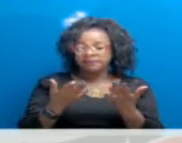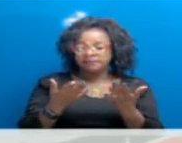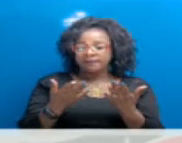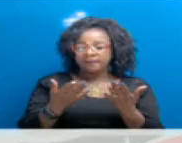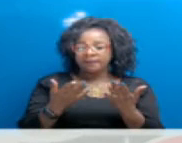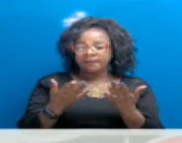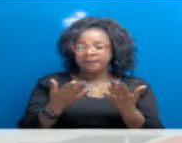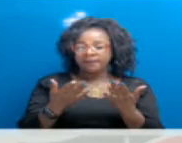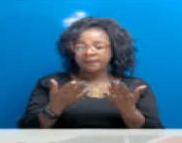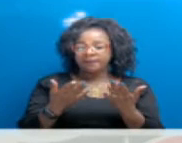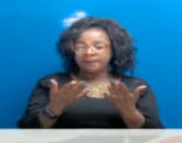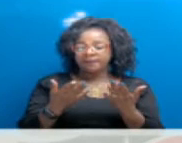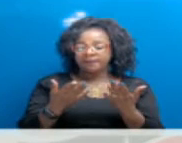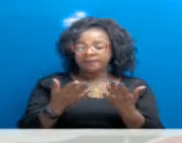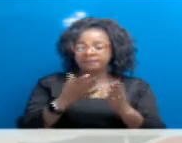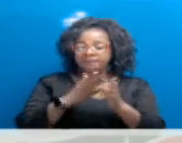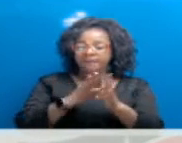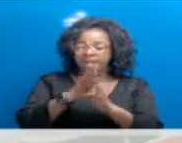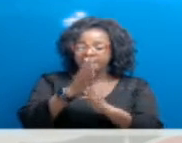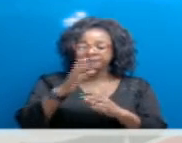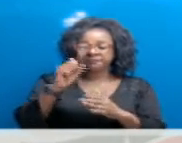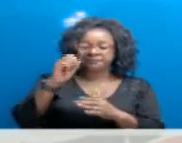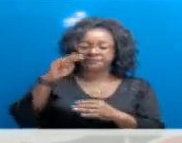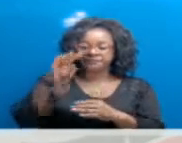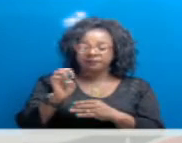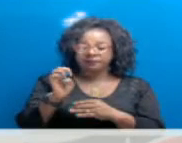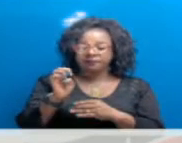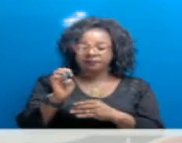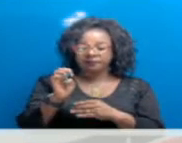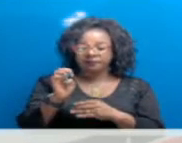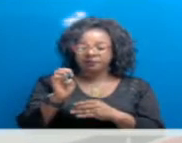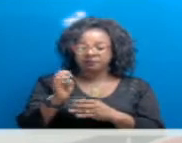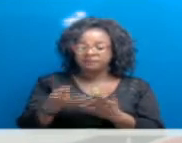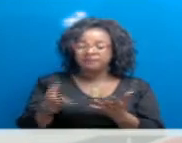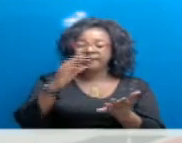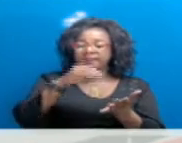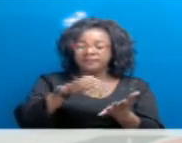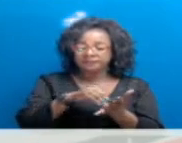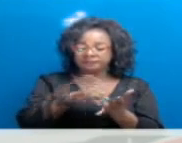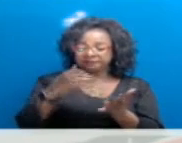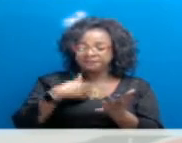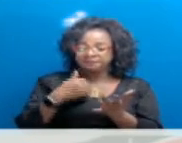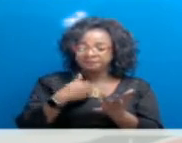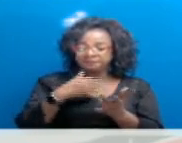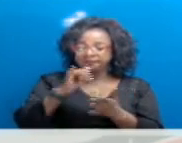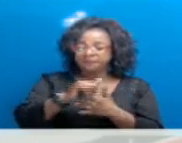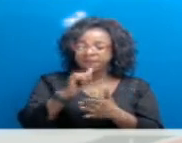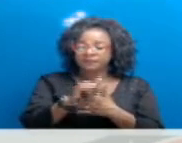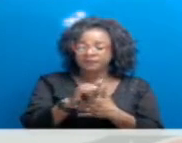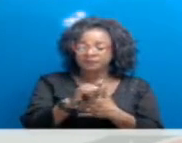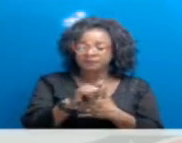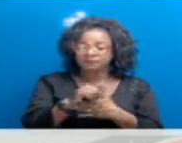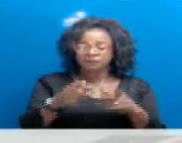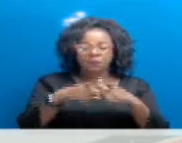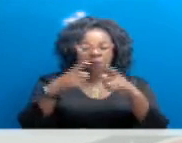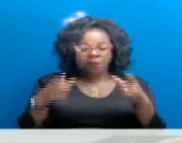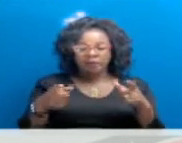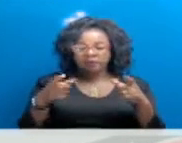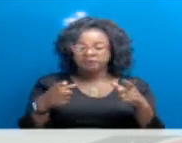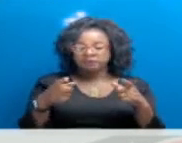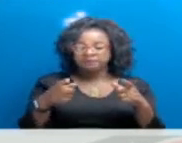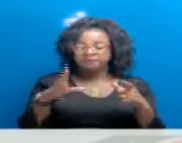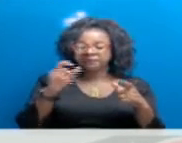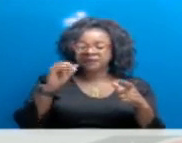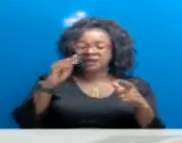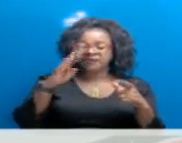Main focus is on SMEs and retail. It again then speaks to the wide